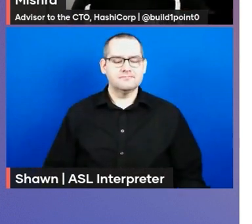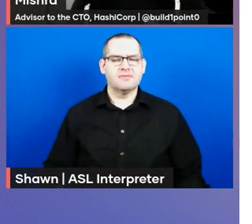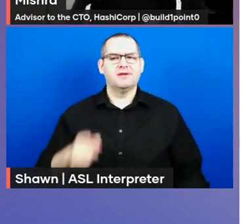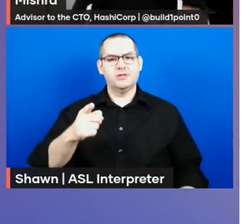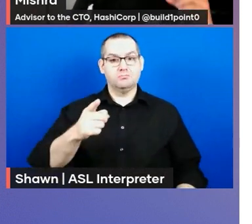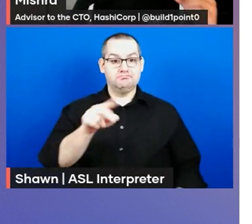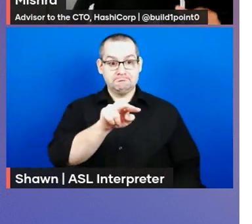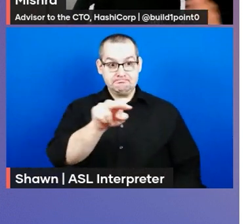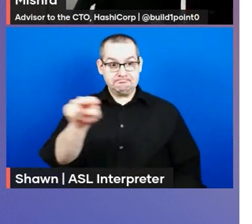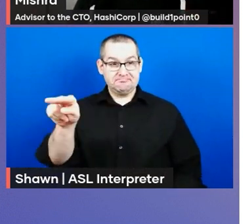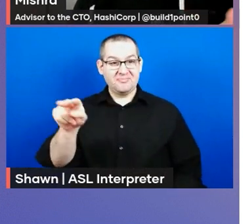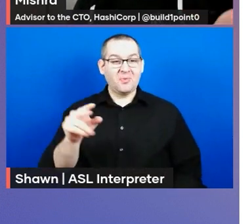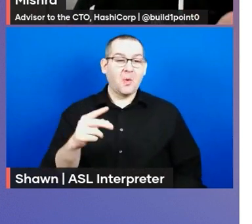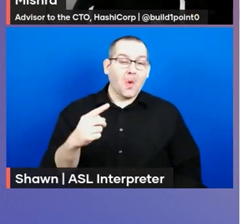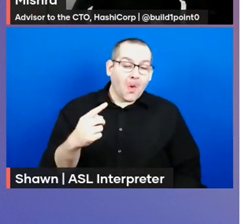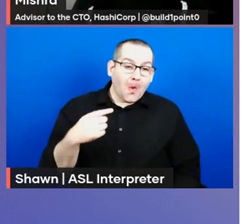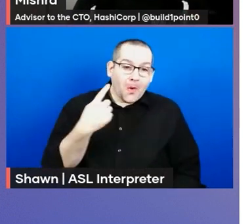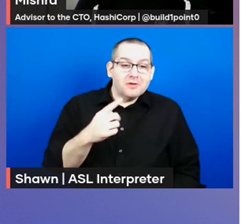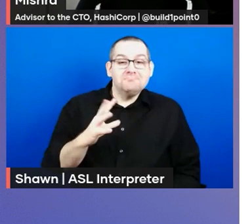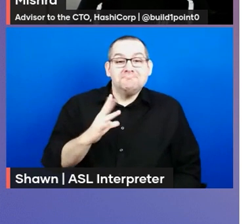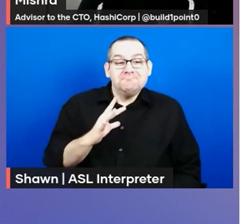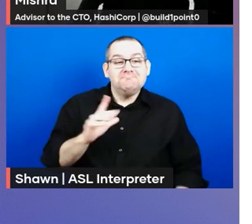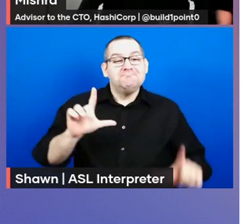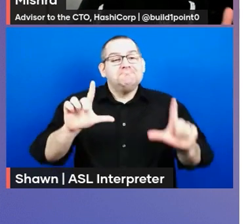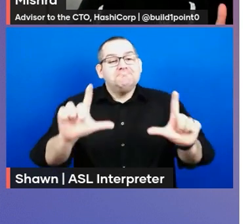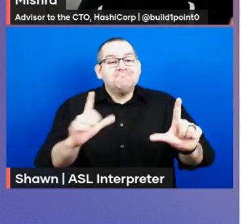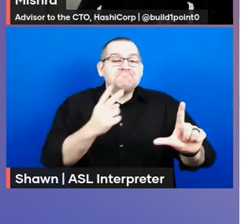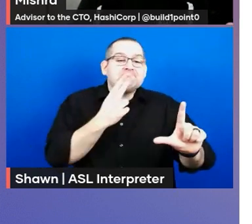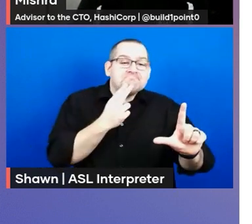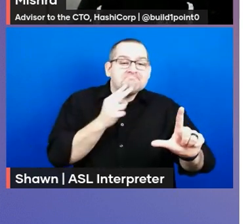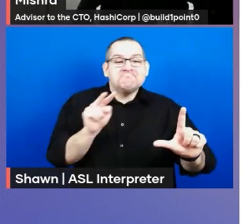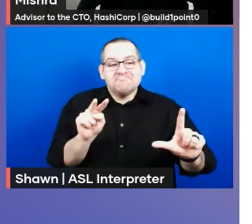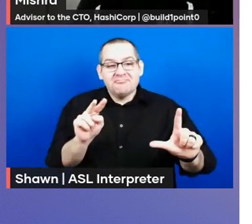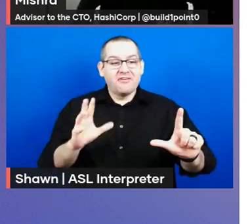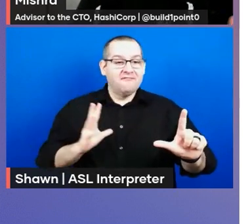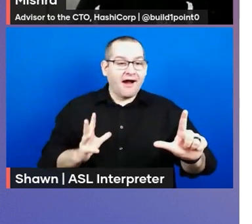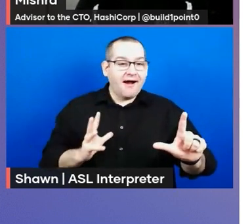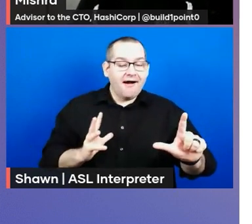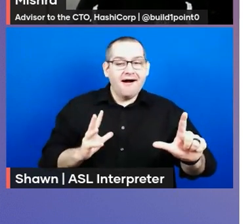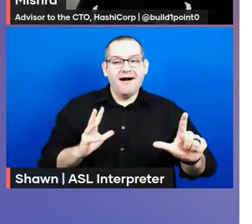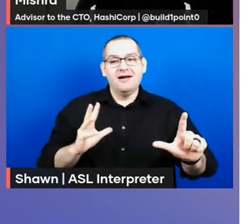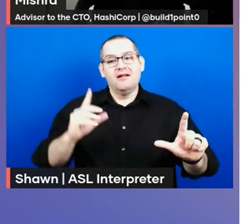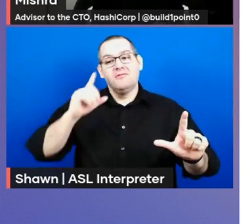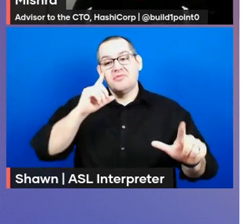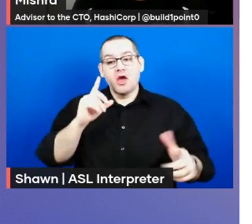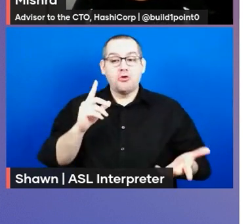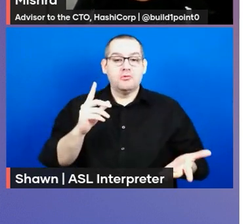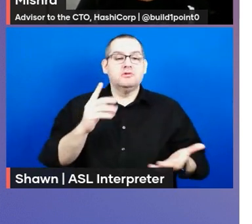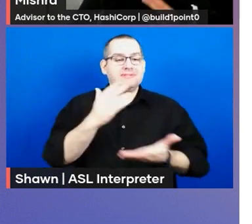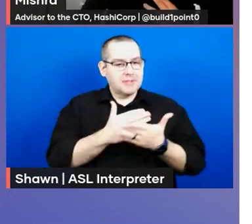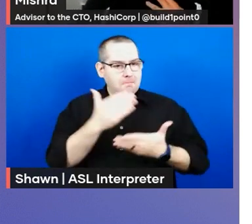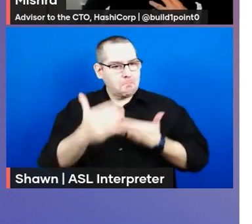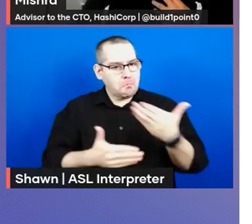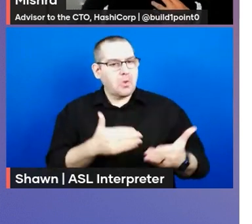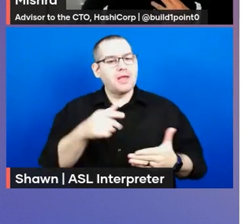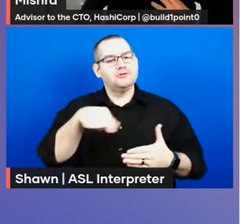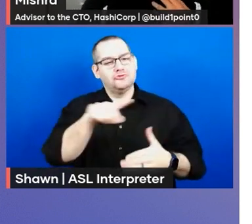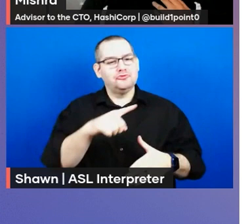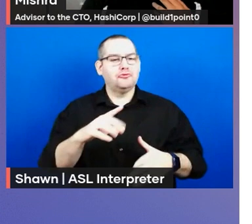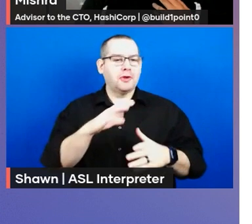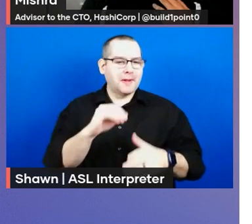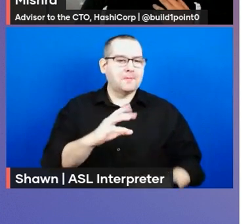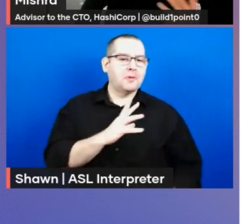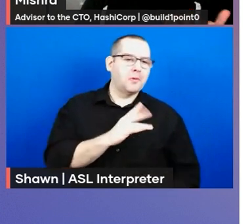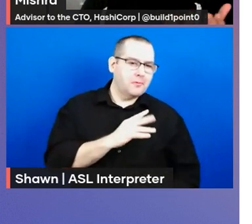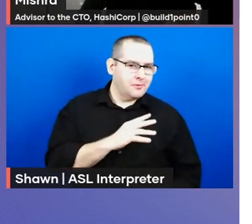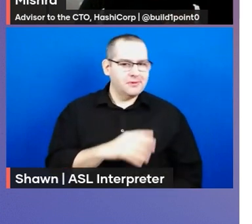this looks really good from like a diagram perspective, and it kind of shares that, hey, like you have some process at that company.